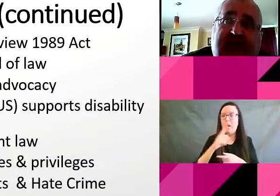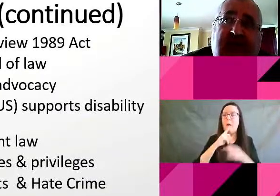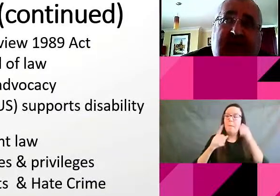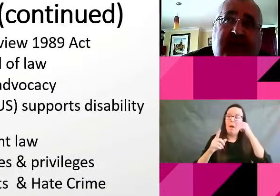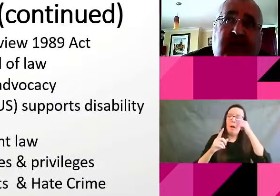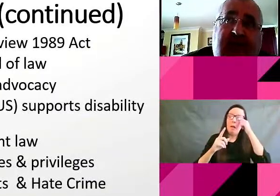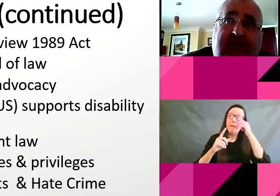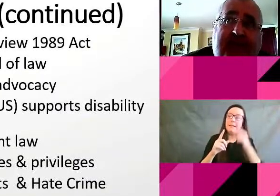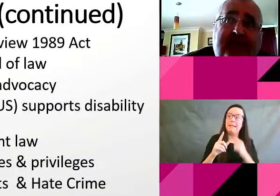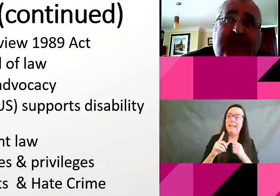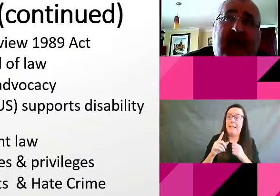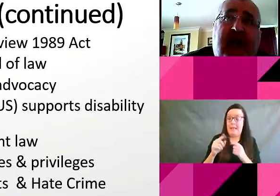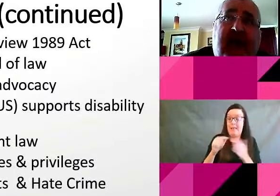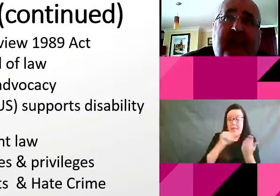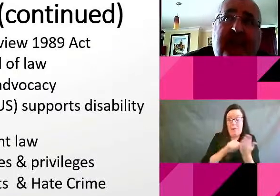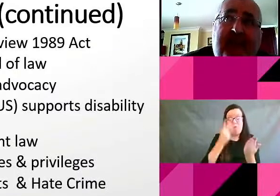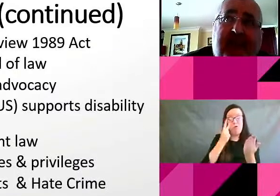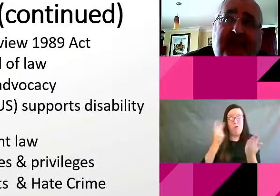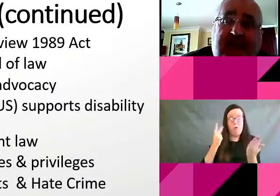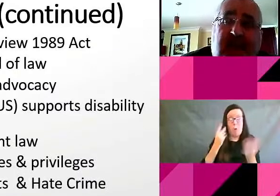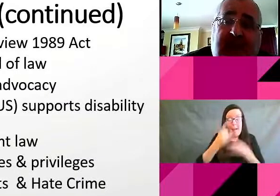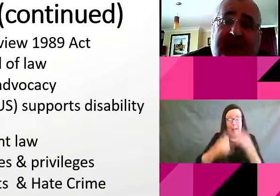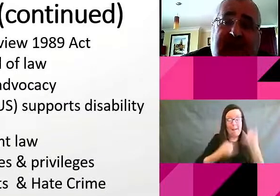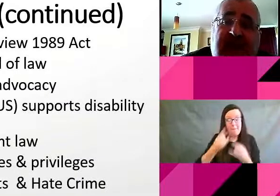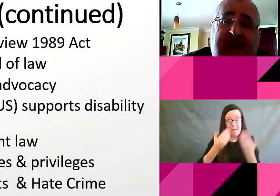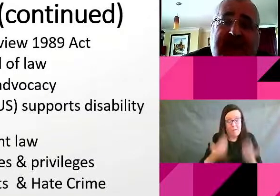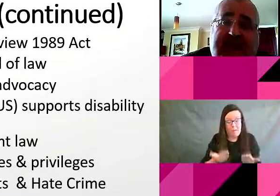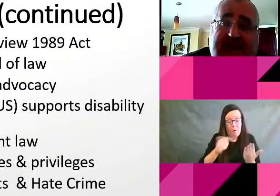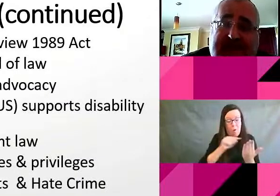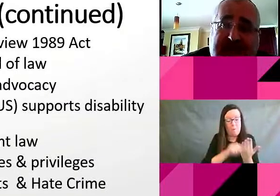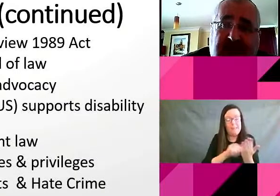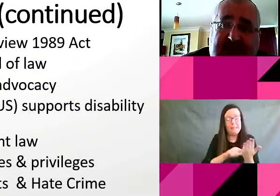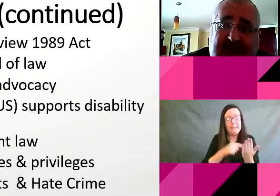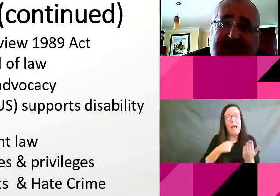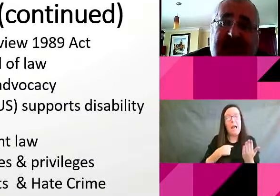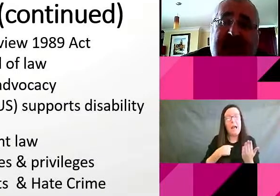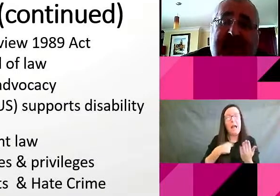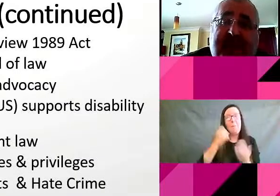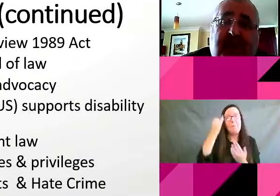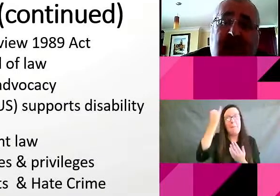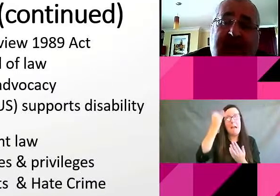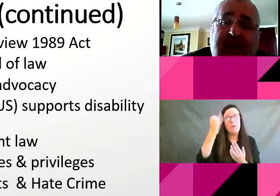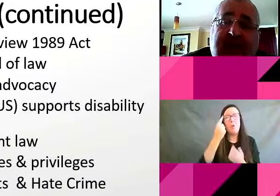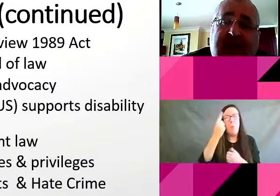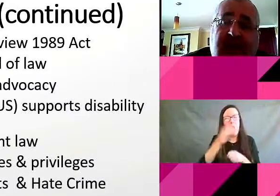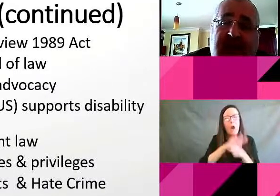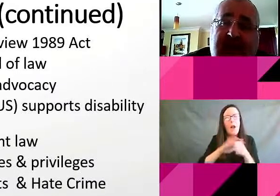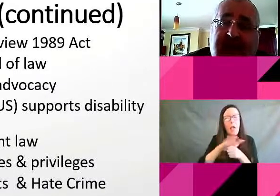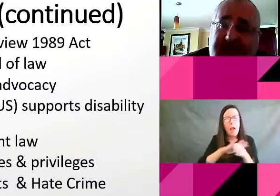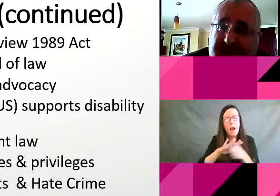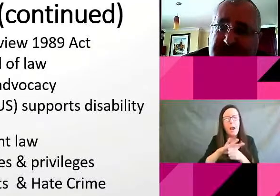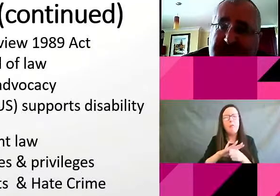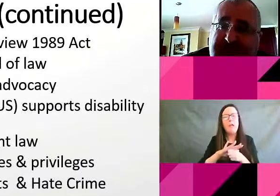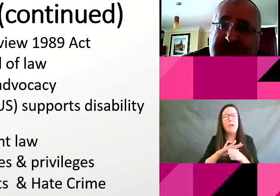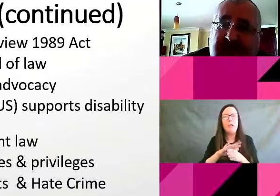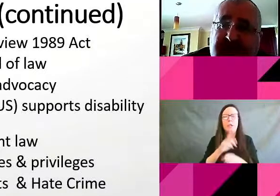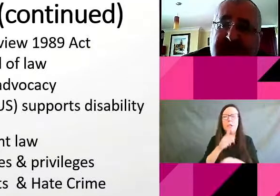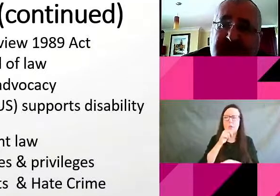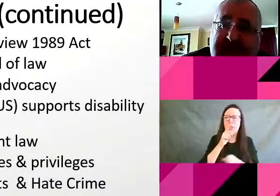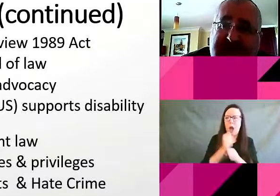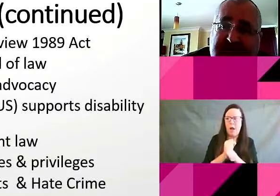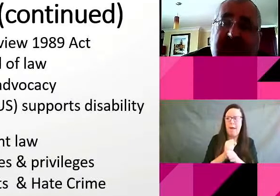currently underway, I would imagine that one of the areas it's looking at is whether the range of